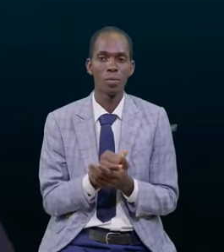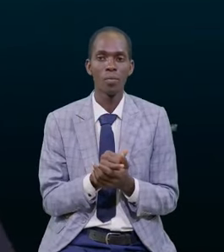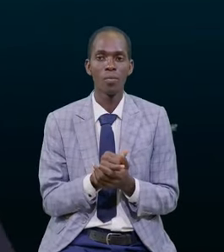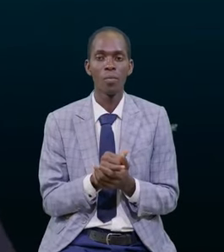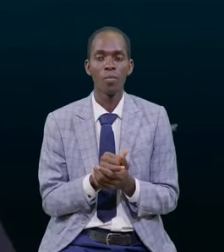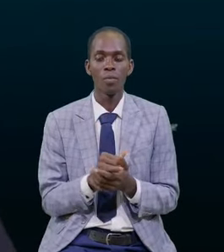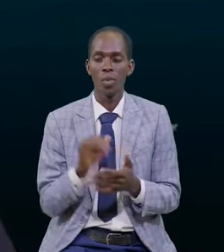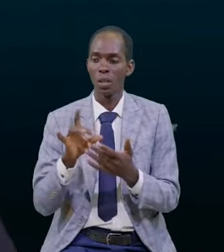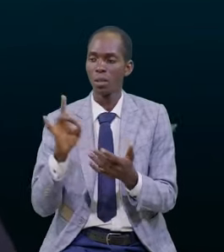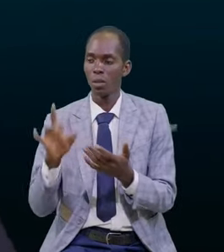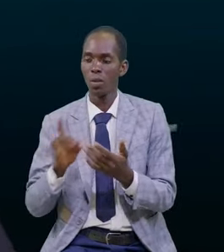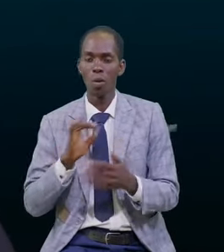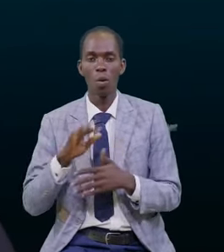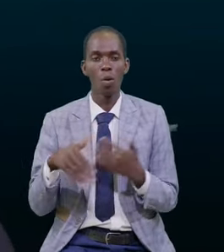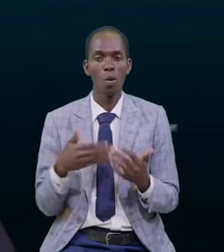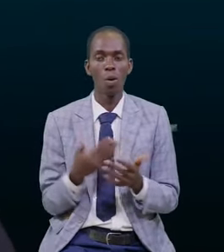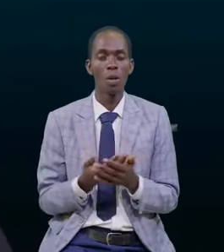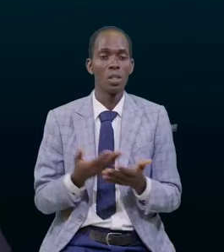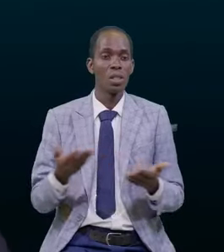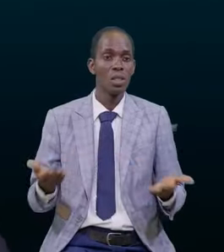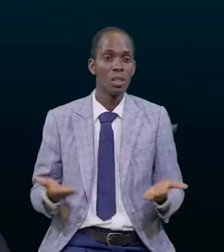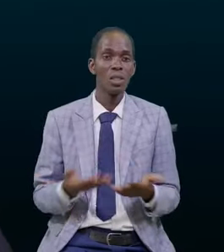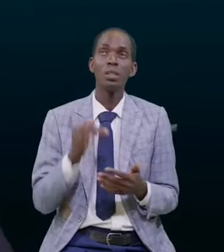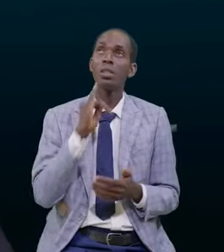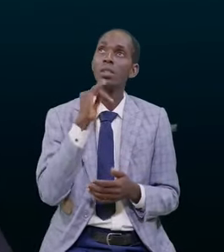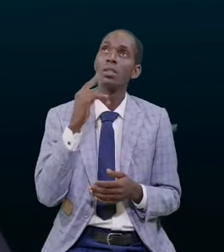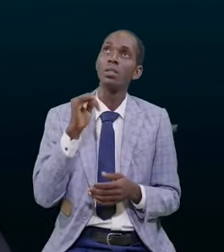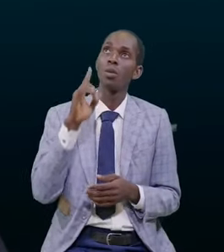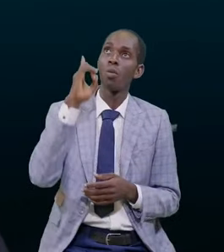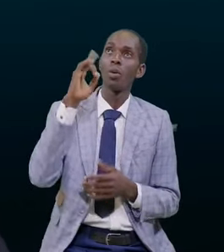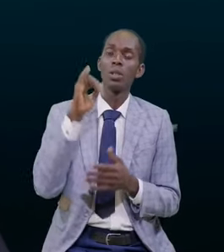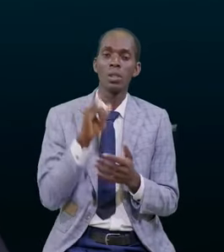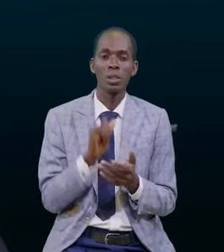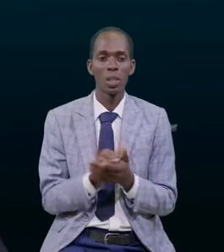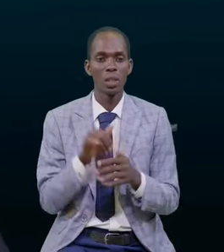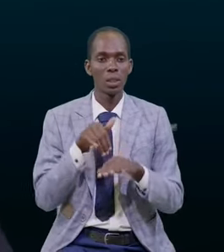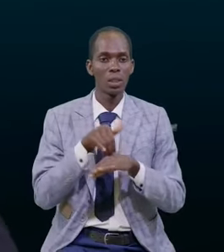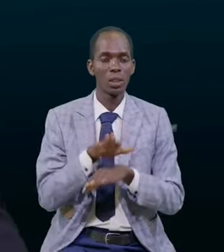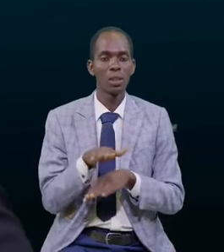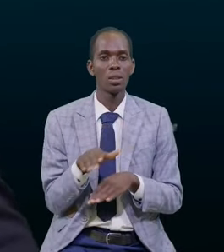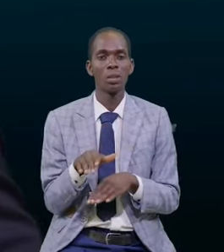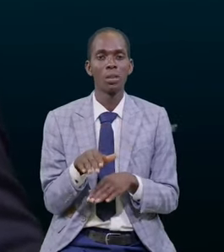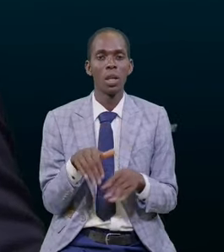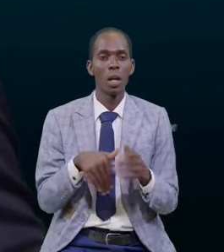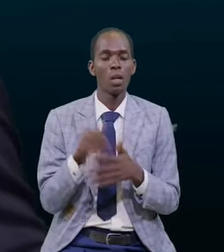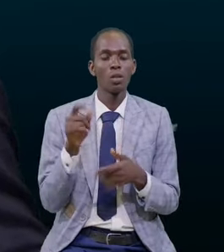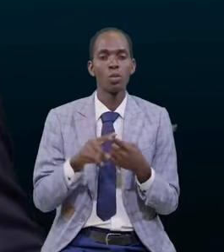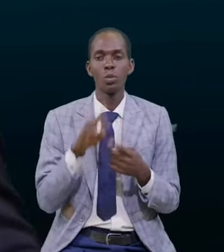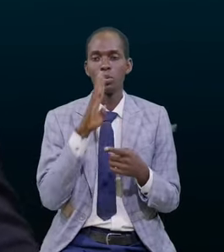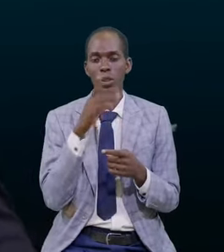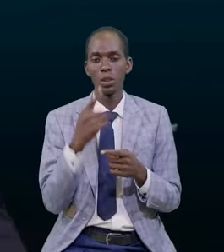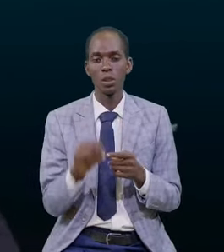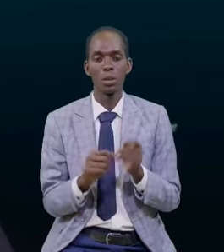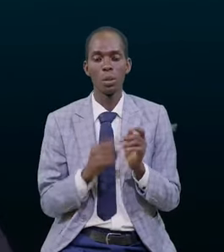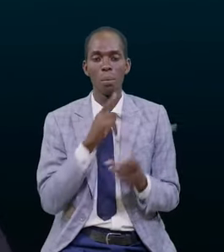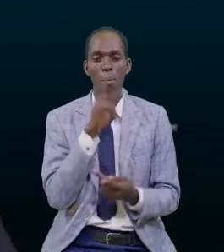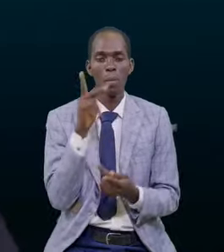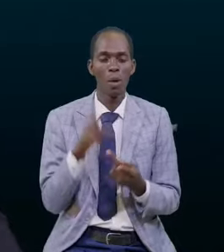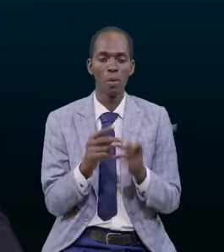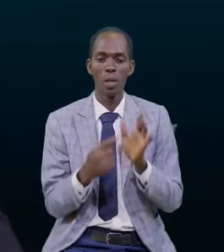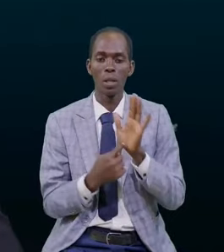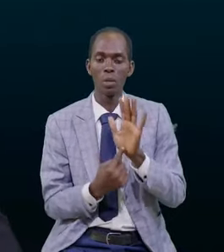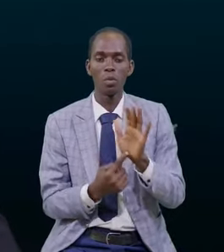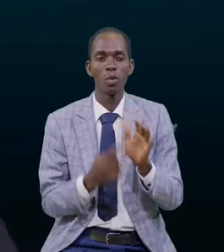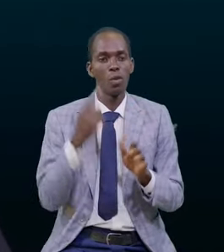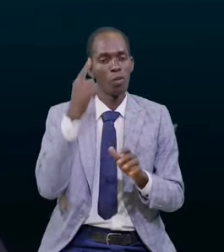sent forth as the guid light as the leading apostle from whom every other Apostle must